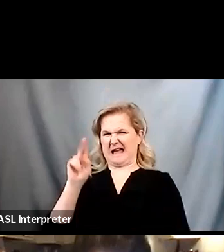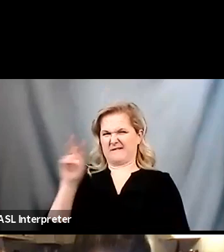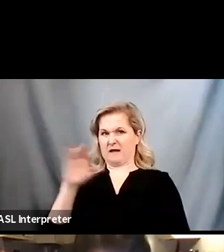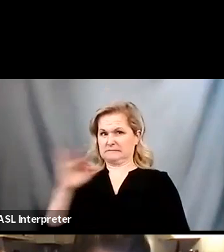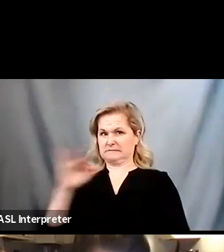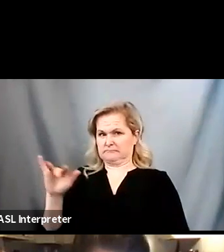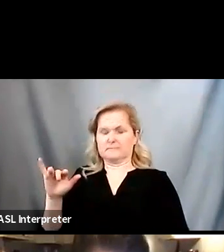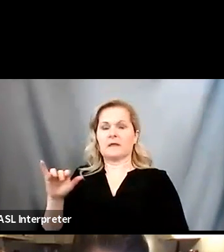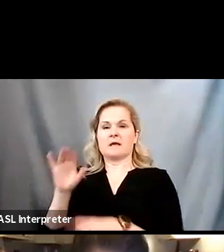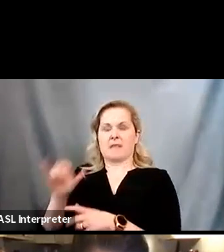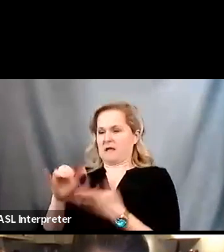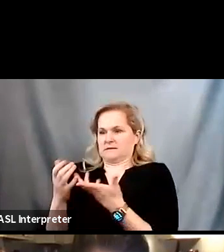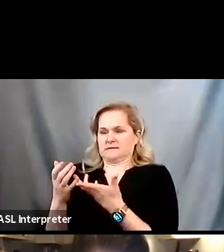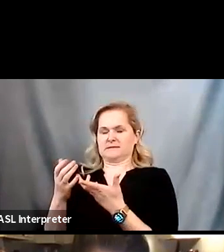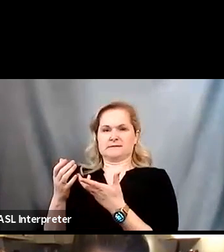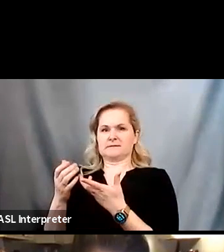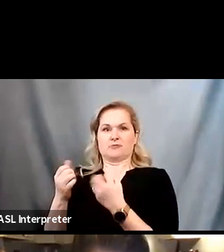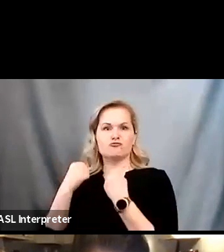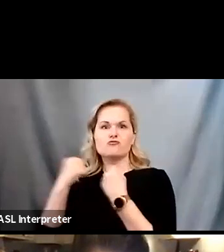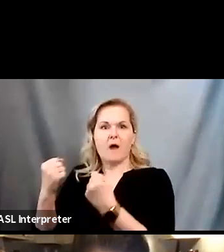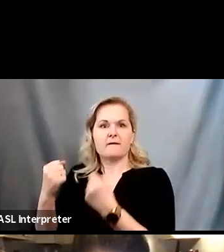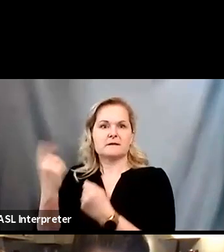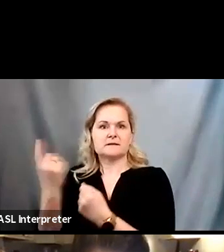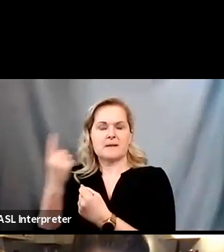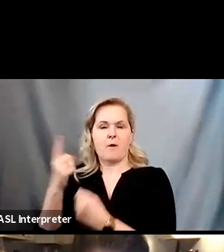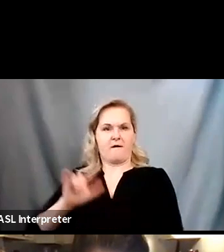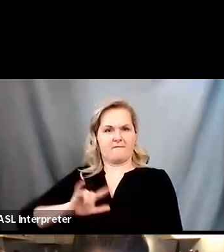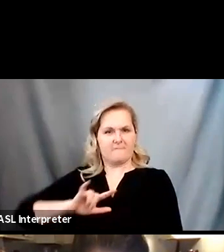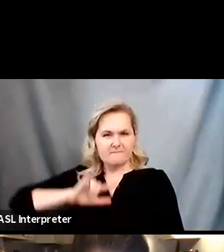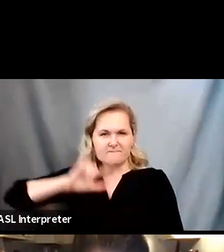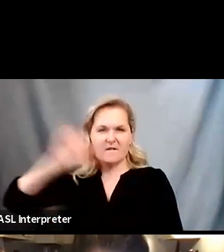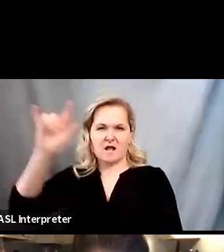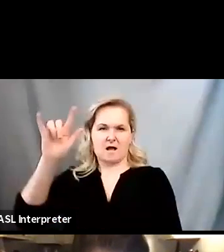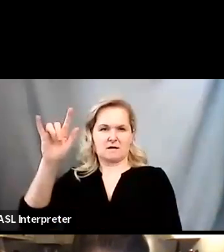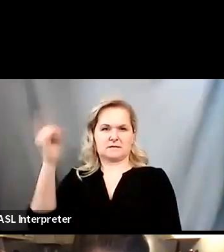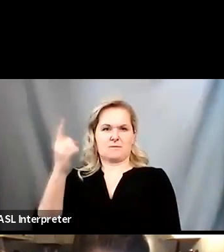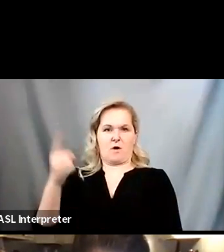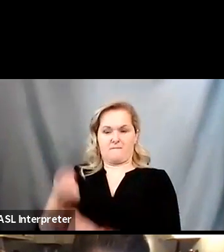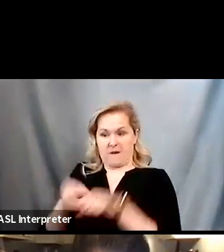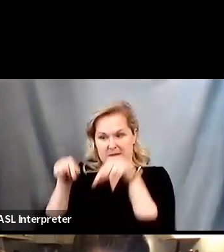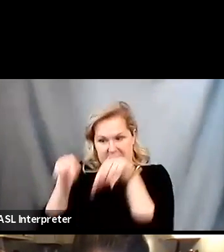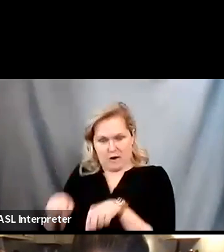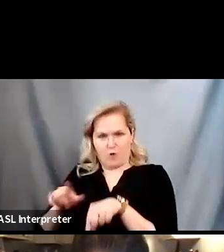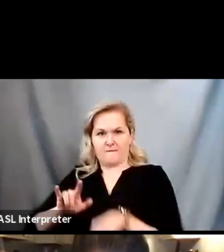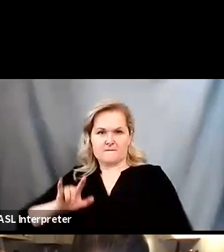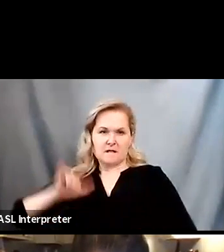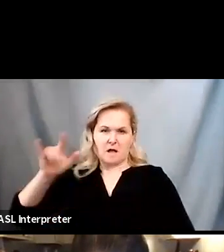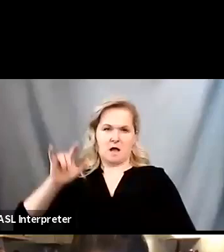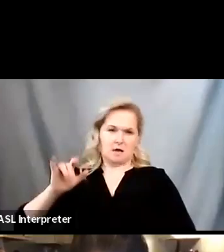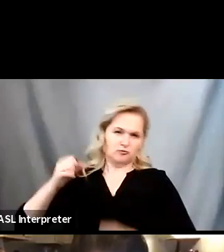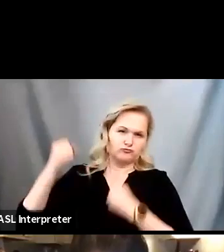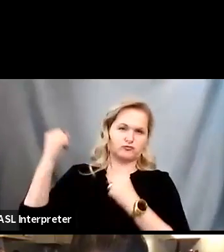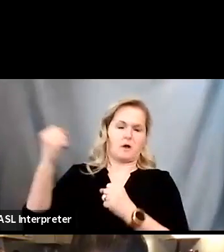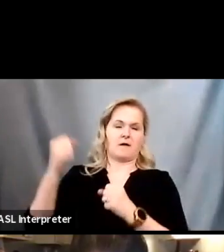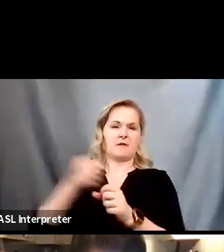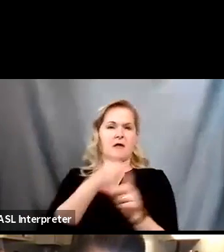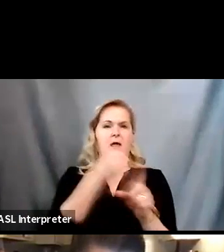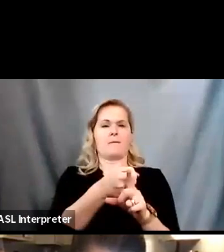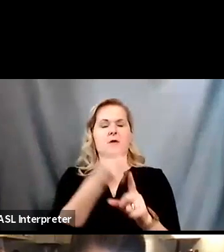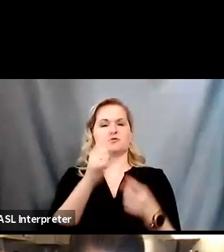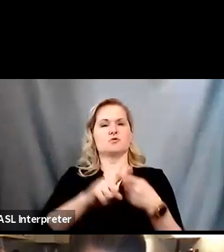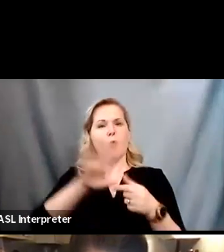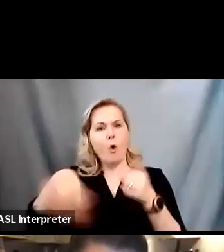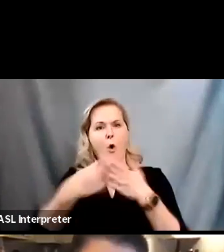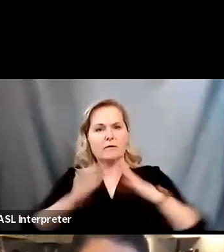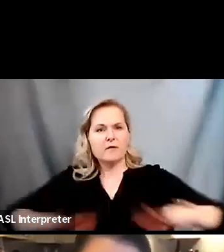somewhere, whether that's taking a flight to somewhere, have a profound effect for all of the landscapes around the world. So how